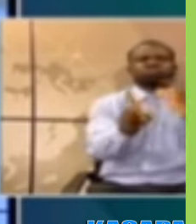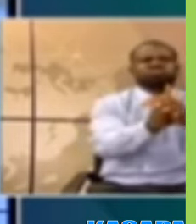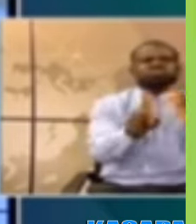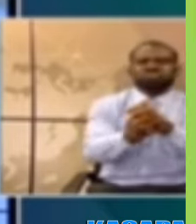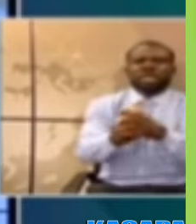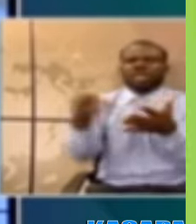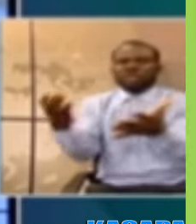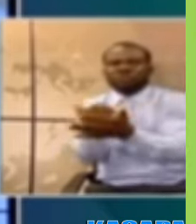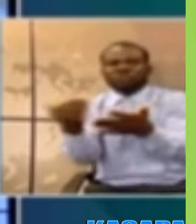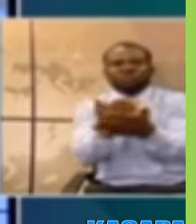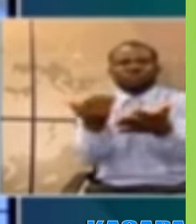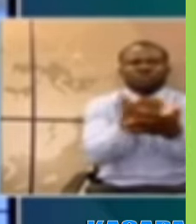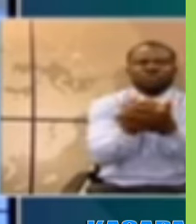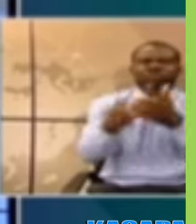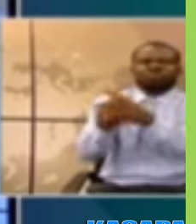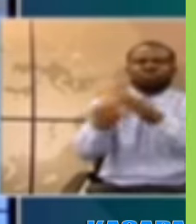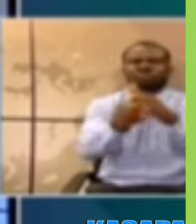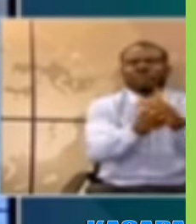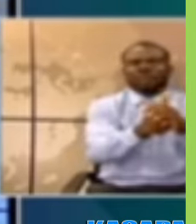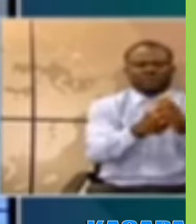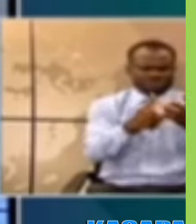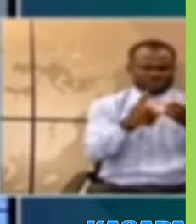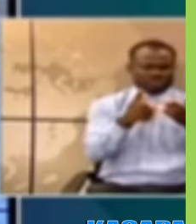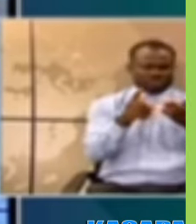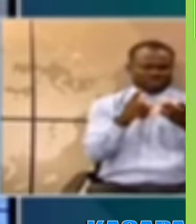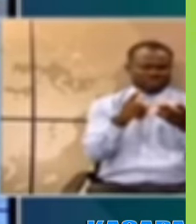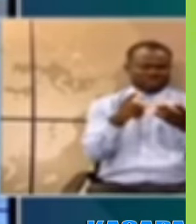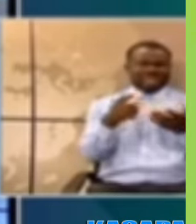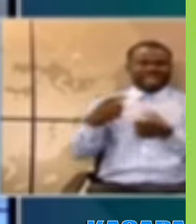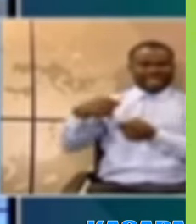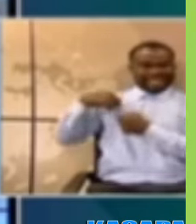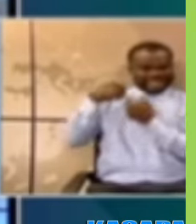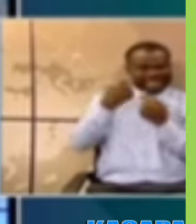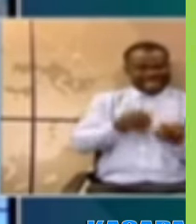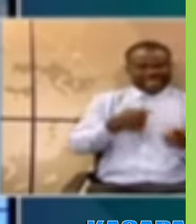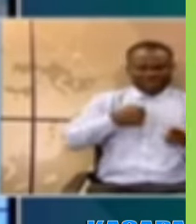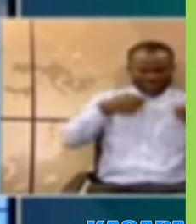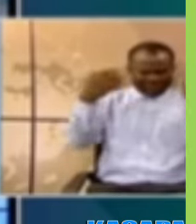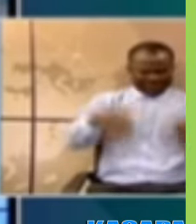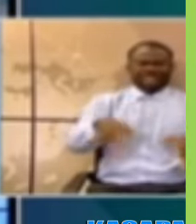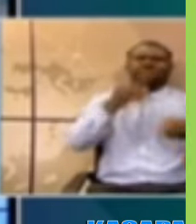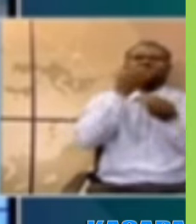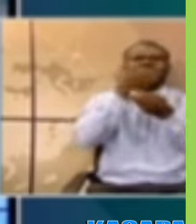The breaking news, I had a dear here. How many times? And the uncle will let him is when I was there. Now put on the funnel.